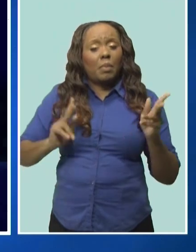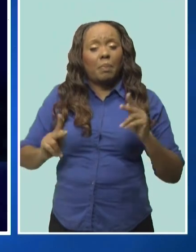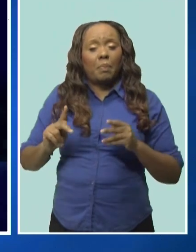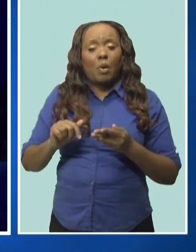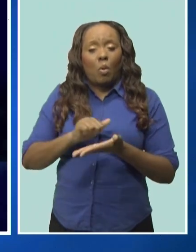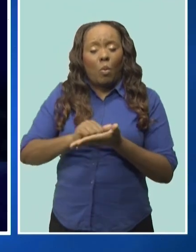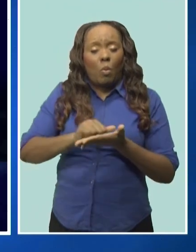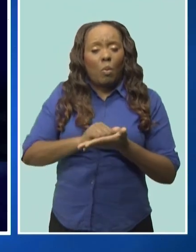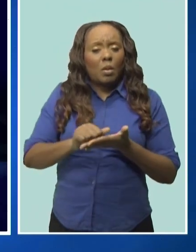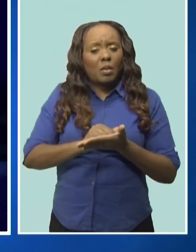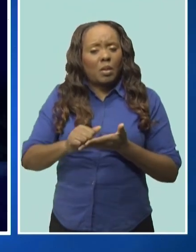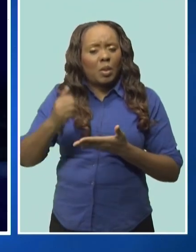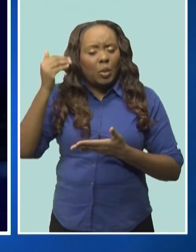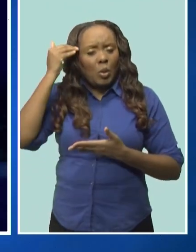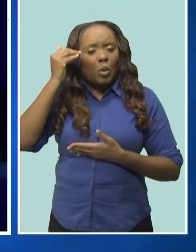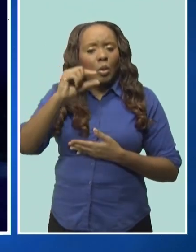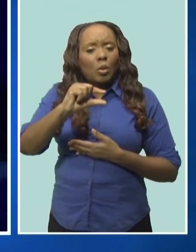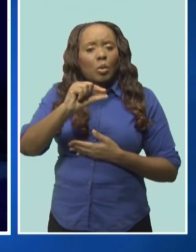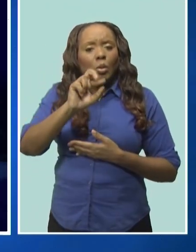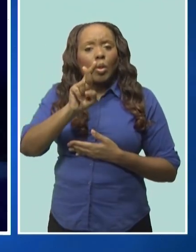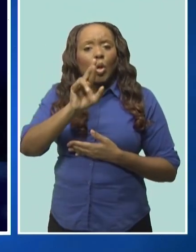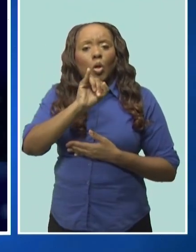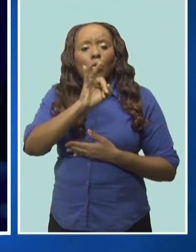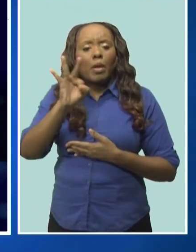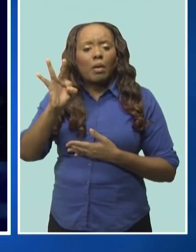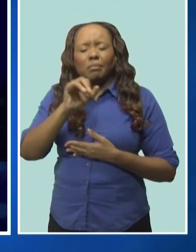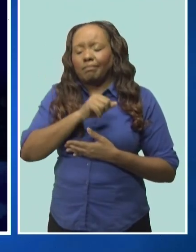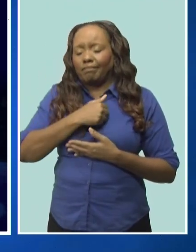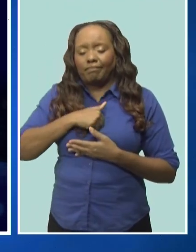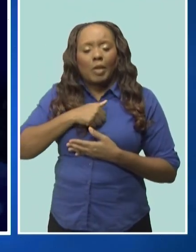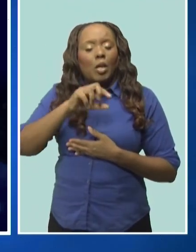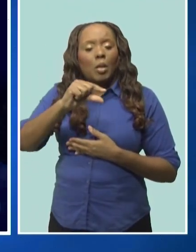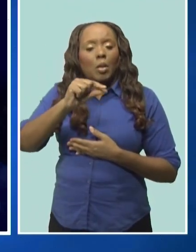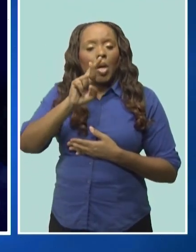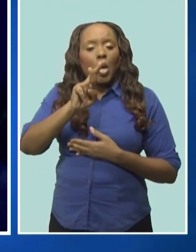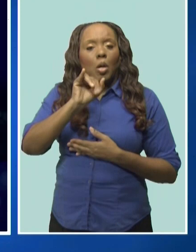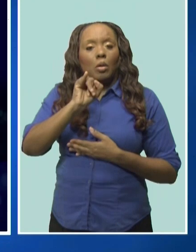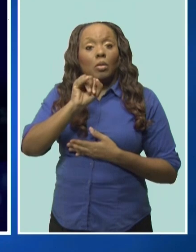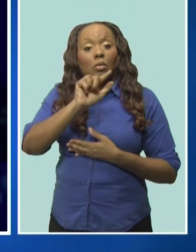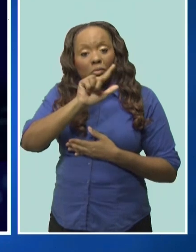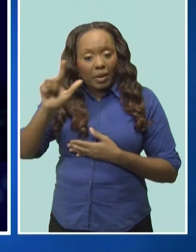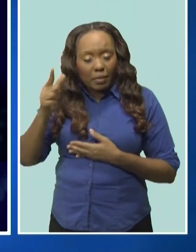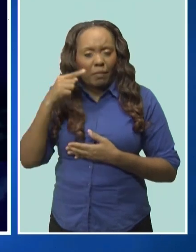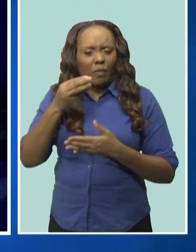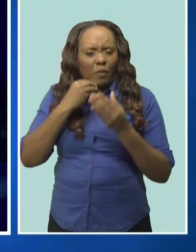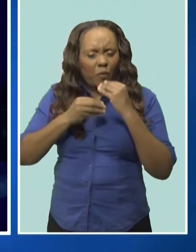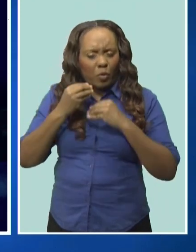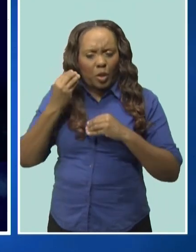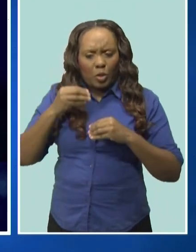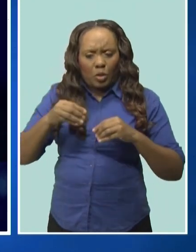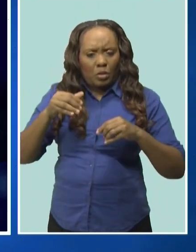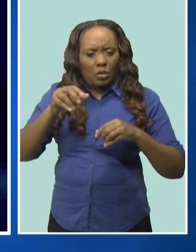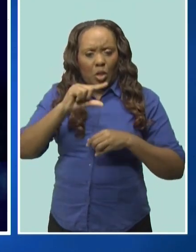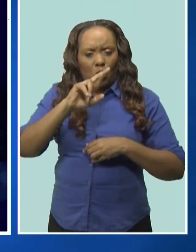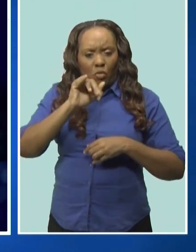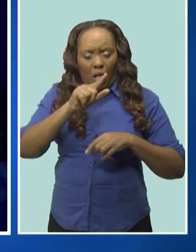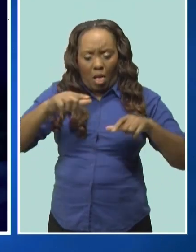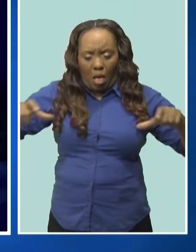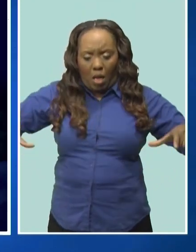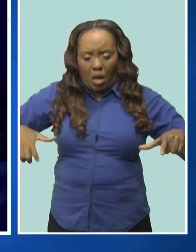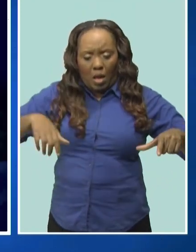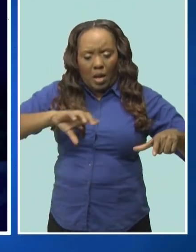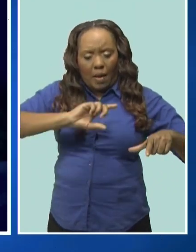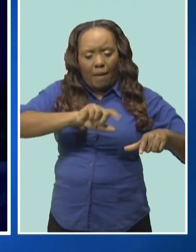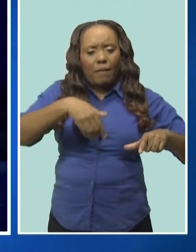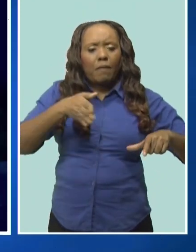food remnants obviously flow with that washed down water to those drains and going to a confined enclosed